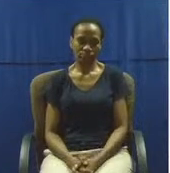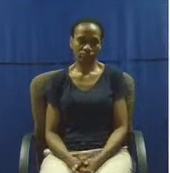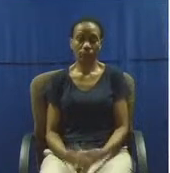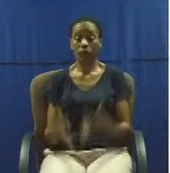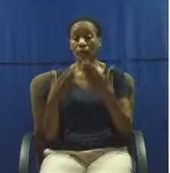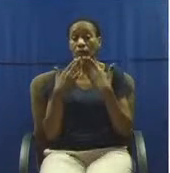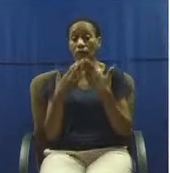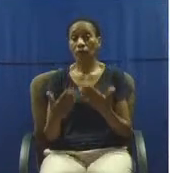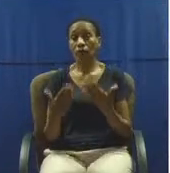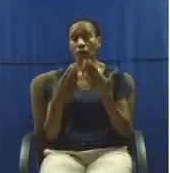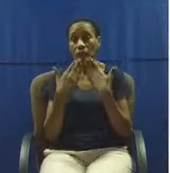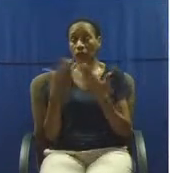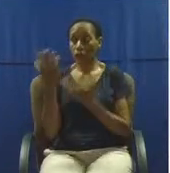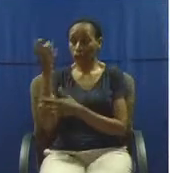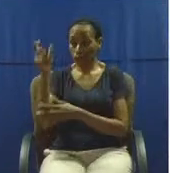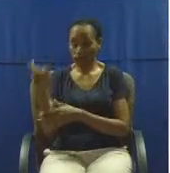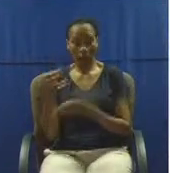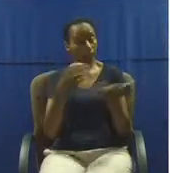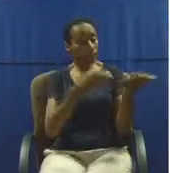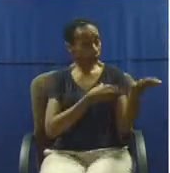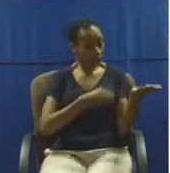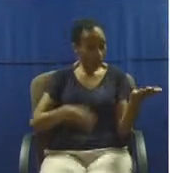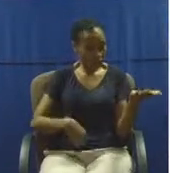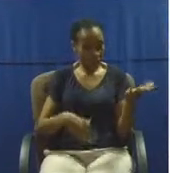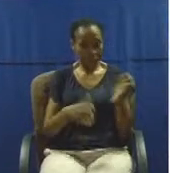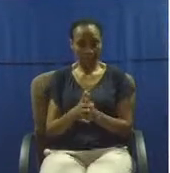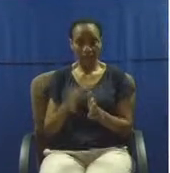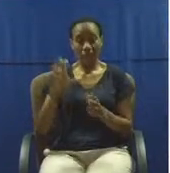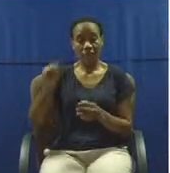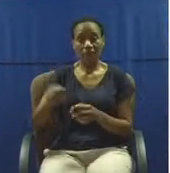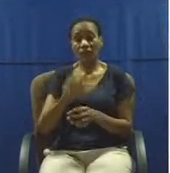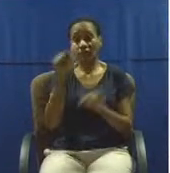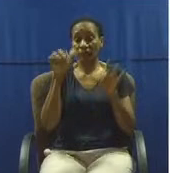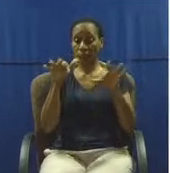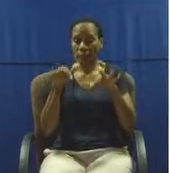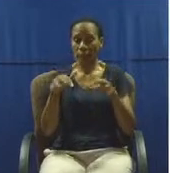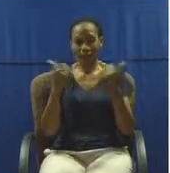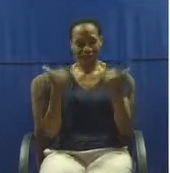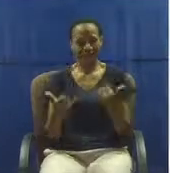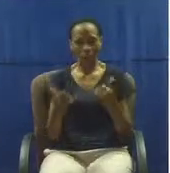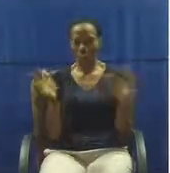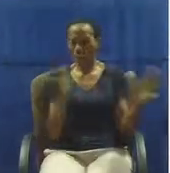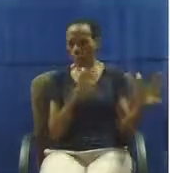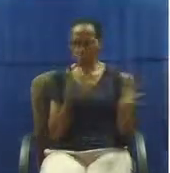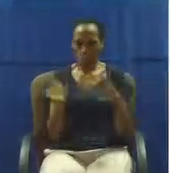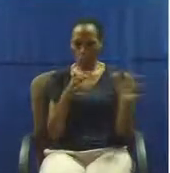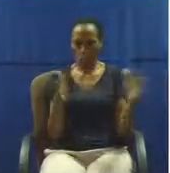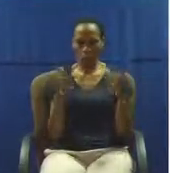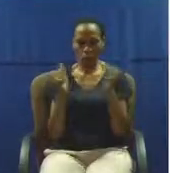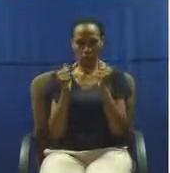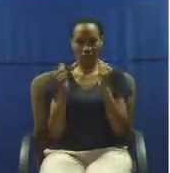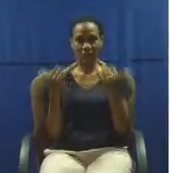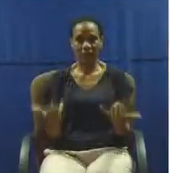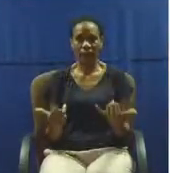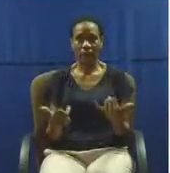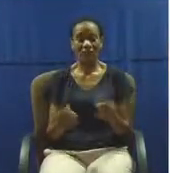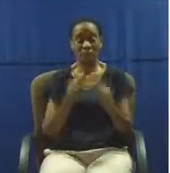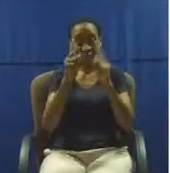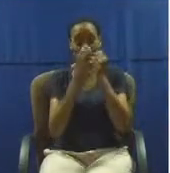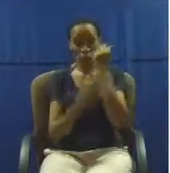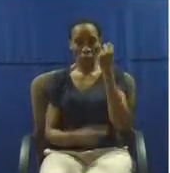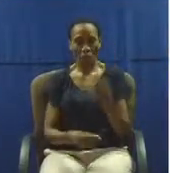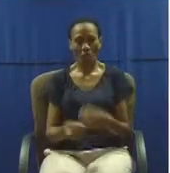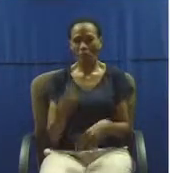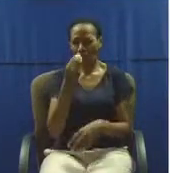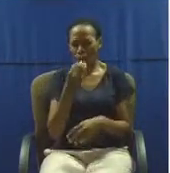Thank you very much, Madam Speaker. Mr. President, South Africans face a tough winter, especially poor South Africans. Prices of